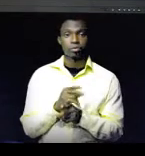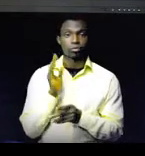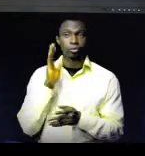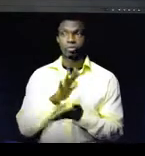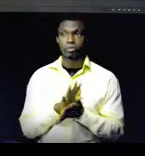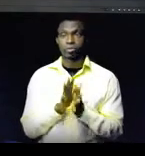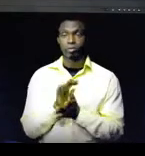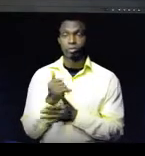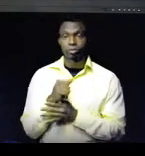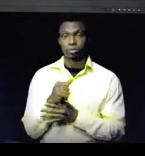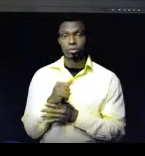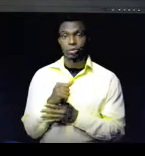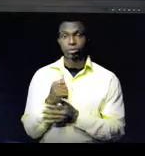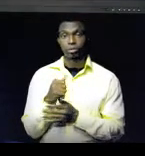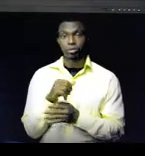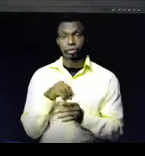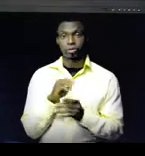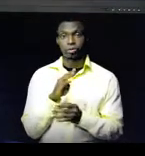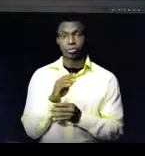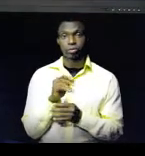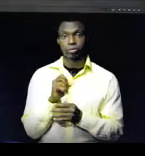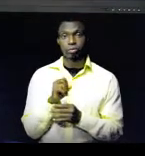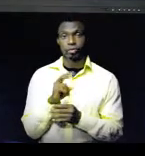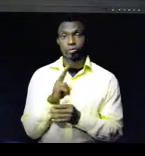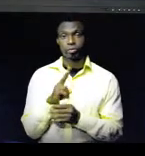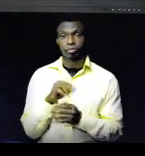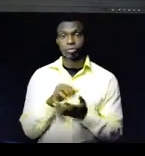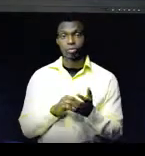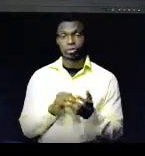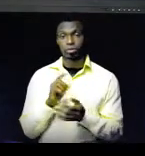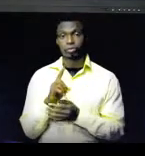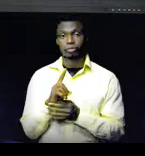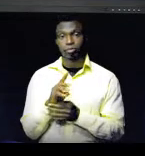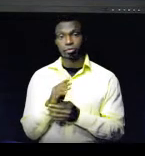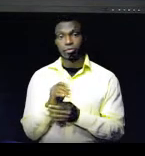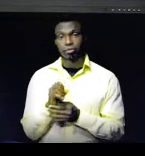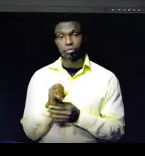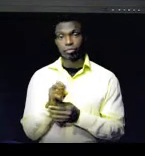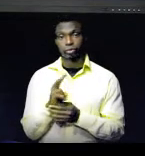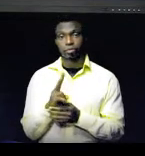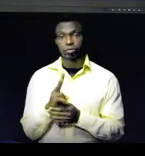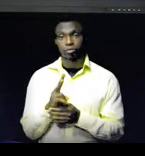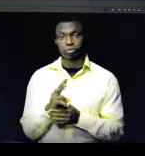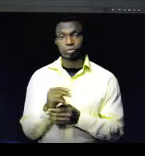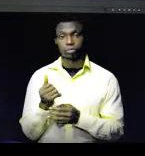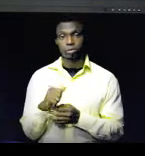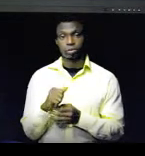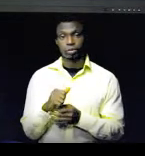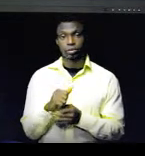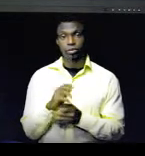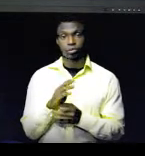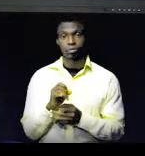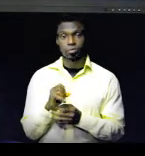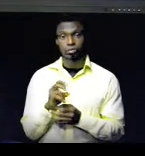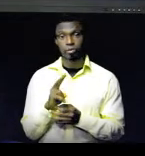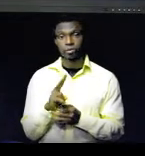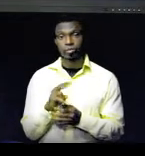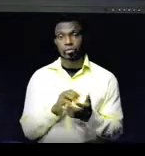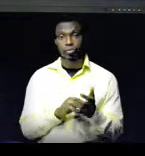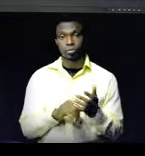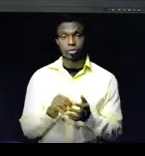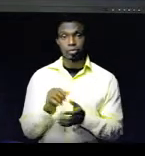borrow goes here, 10. It becomes 10. Now 10 in base 2 minus 1 base 2. Remember? 10 base